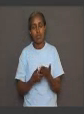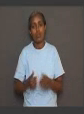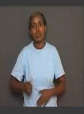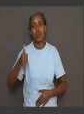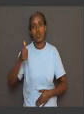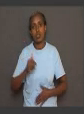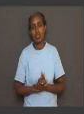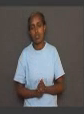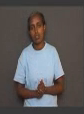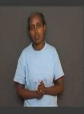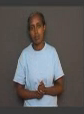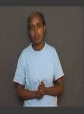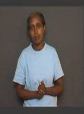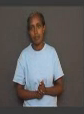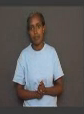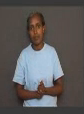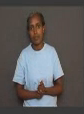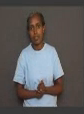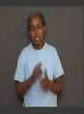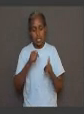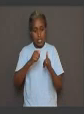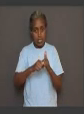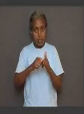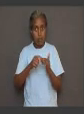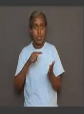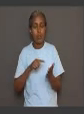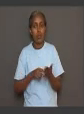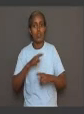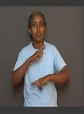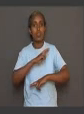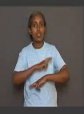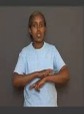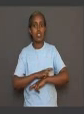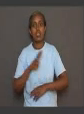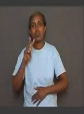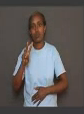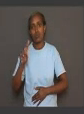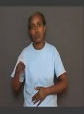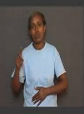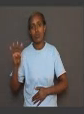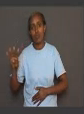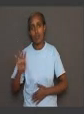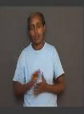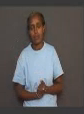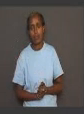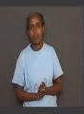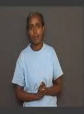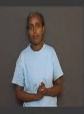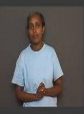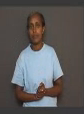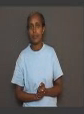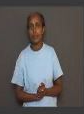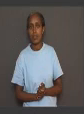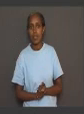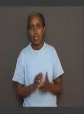original. The terminal point rests at 2, 4.